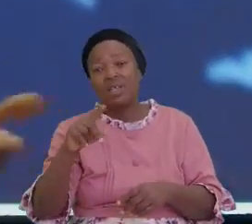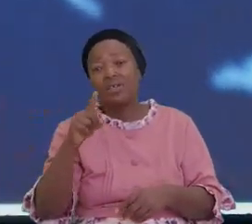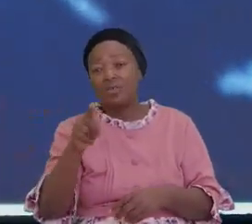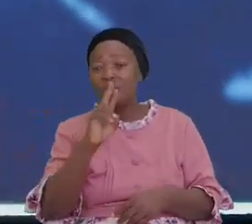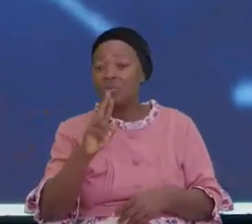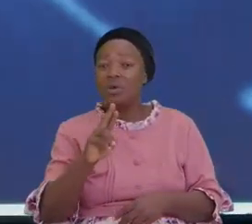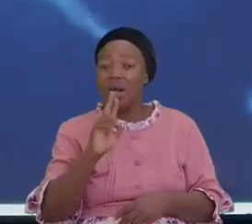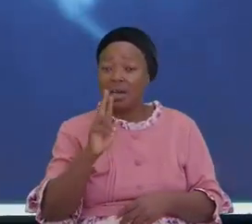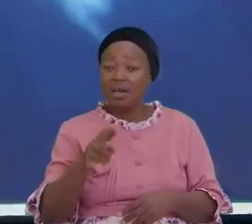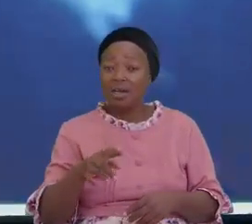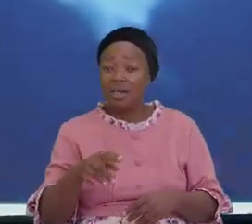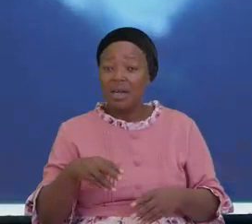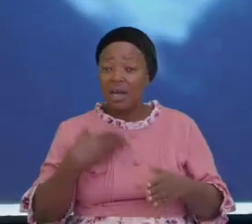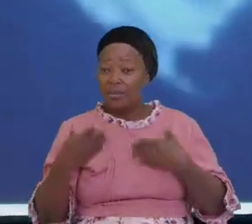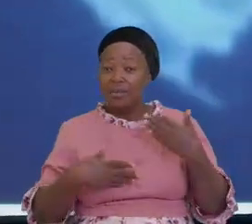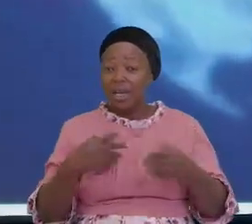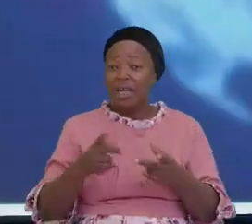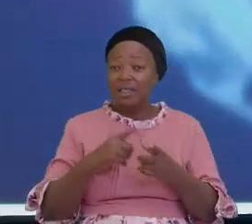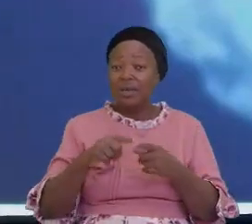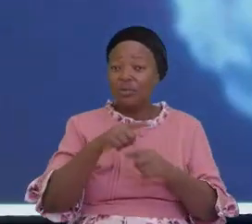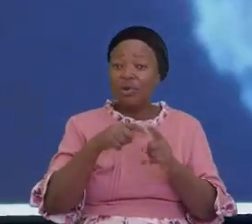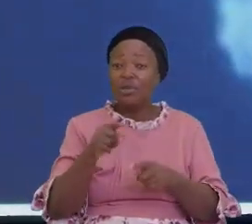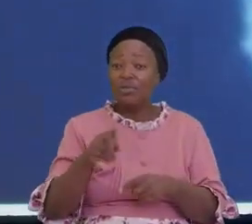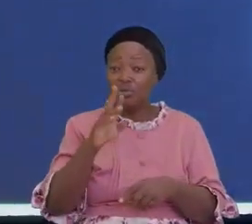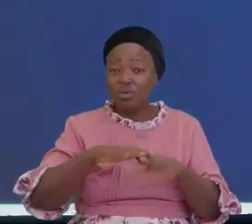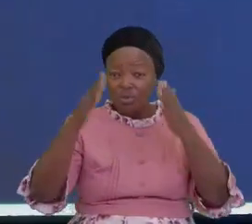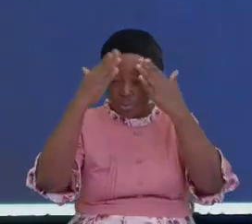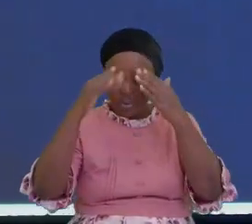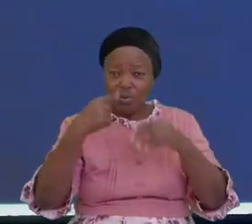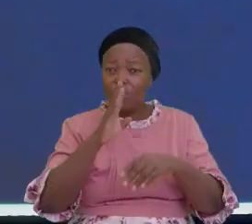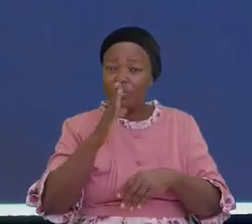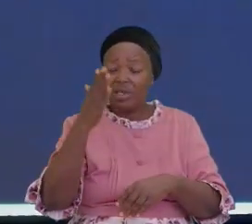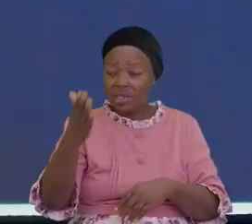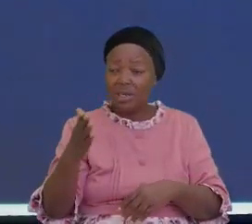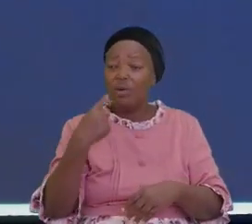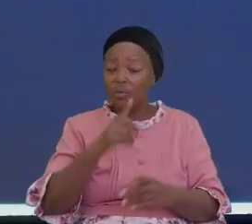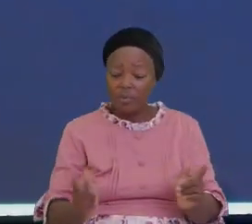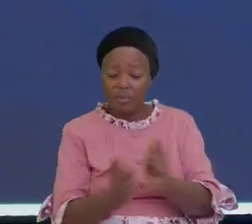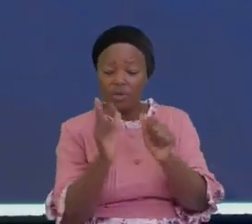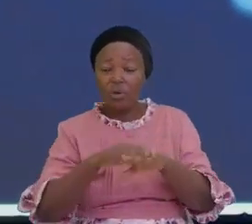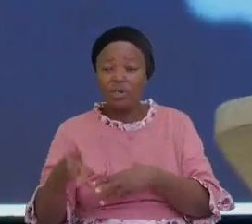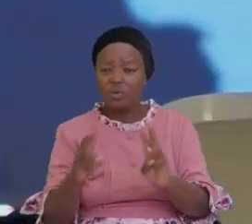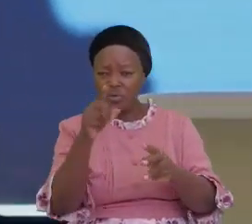When you don't know who will be there to meet you on the way, you're happy.